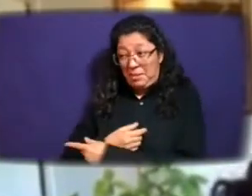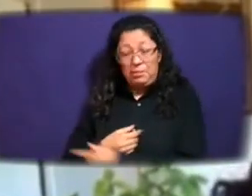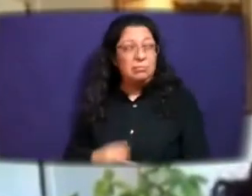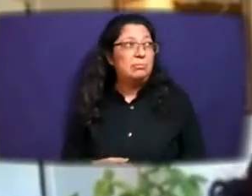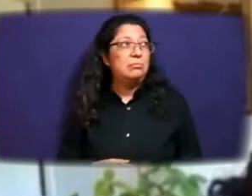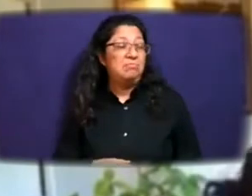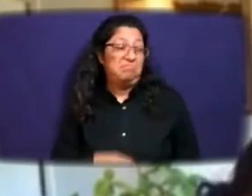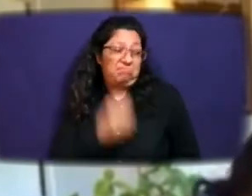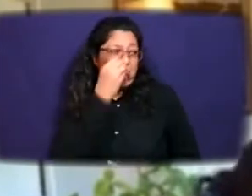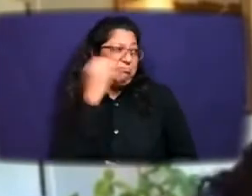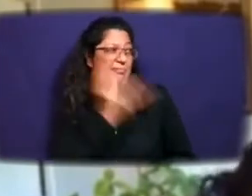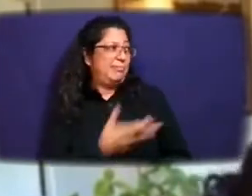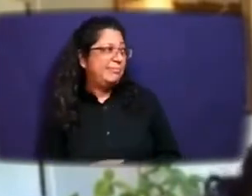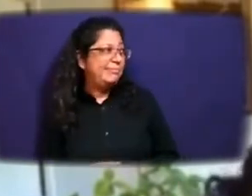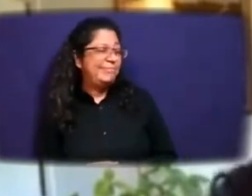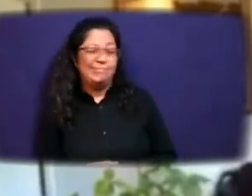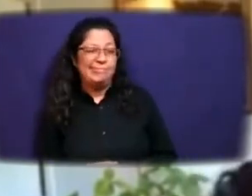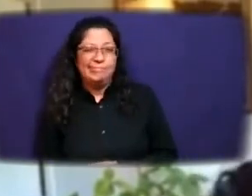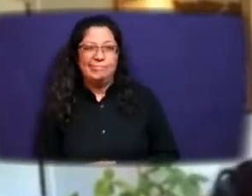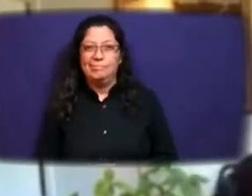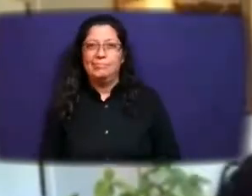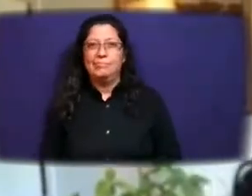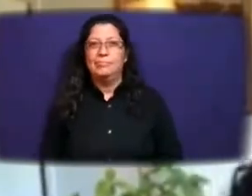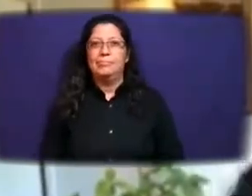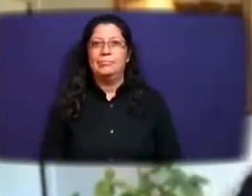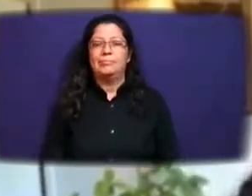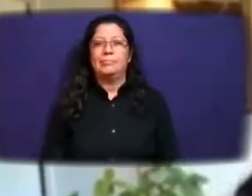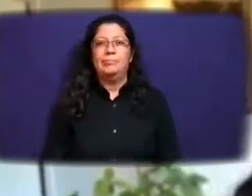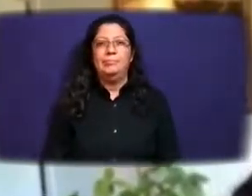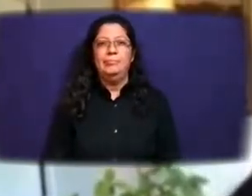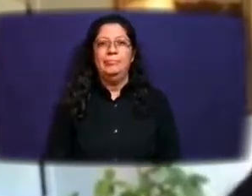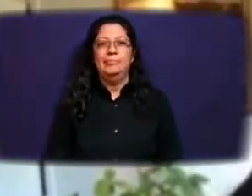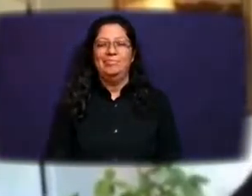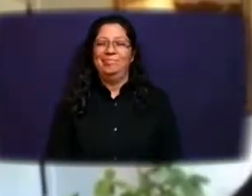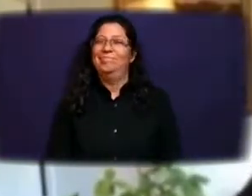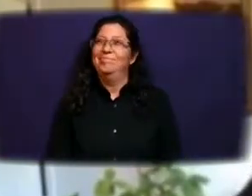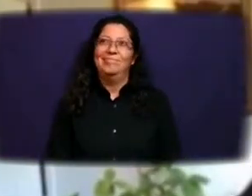seem to bother Baby one bit.